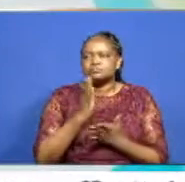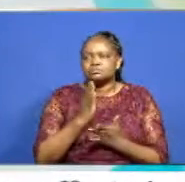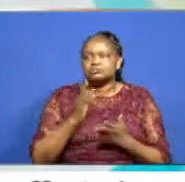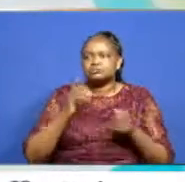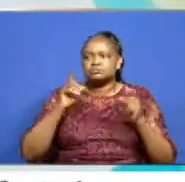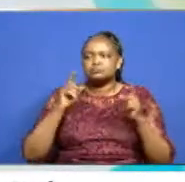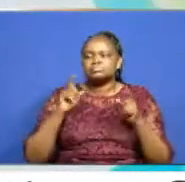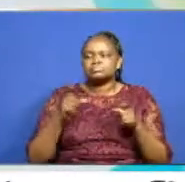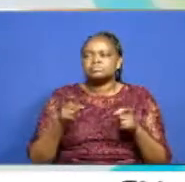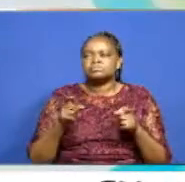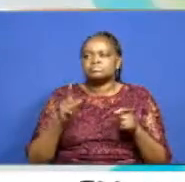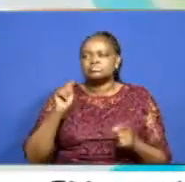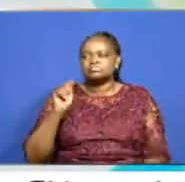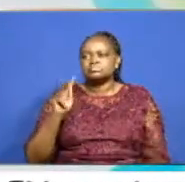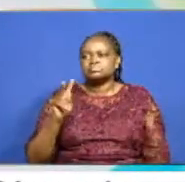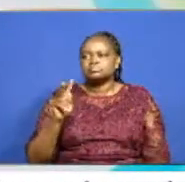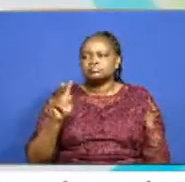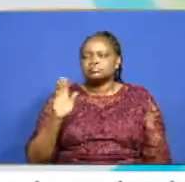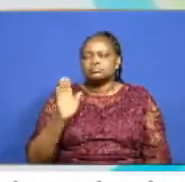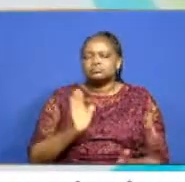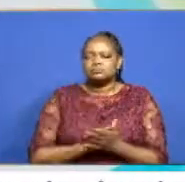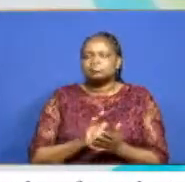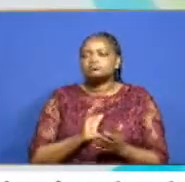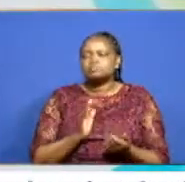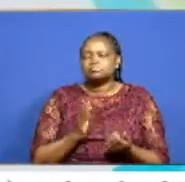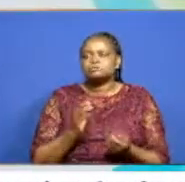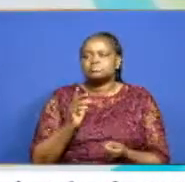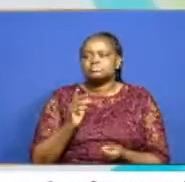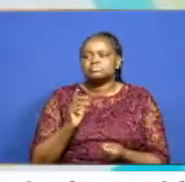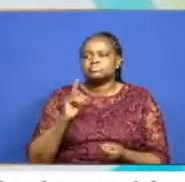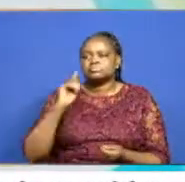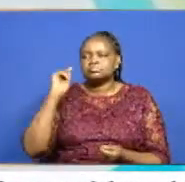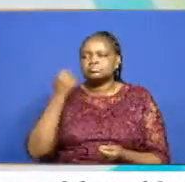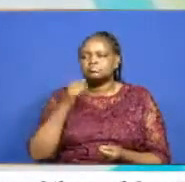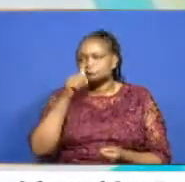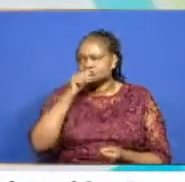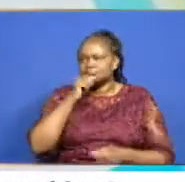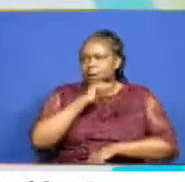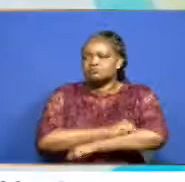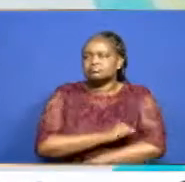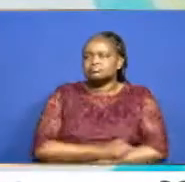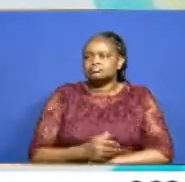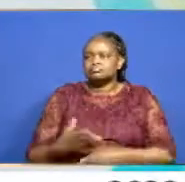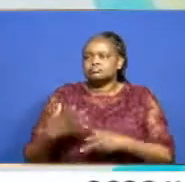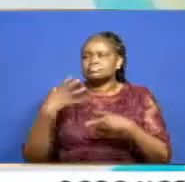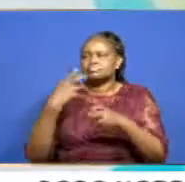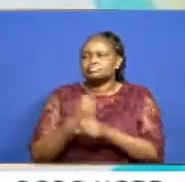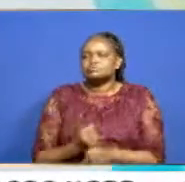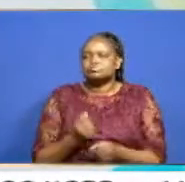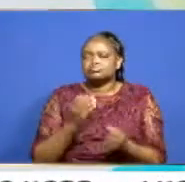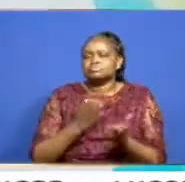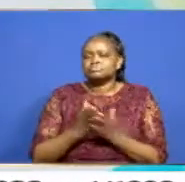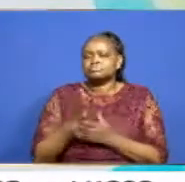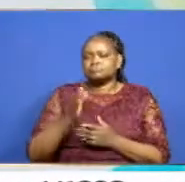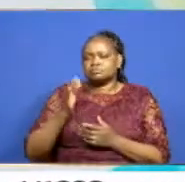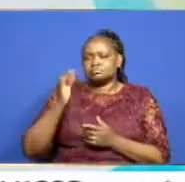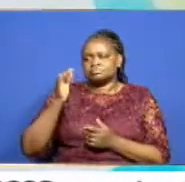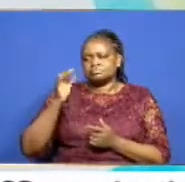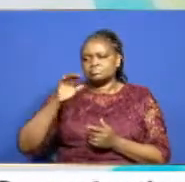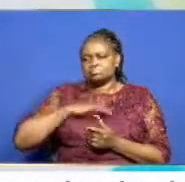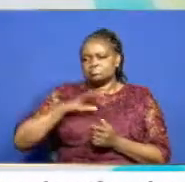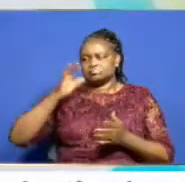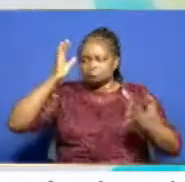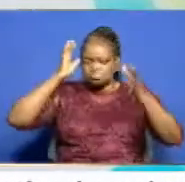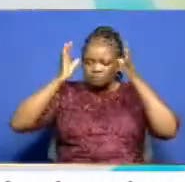radio, television, and Kenya Private Schools Association has also, through its own initiative, developed a program that